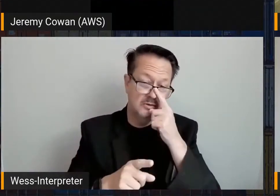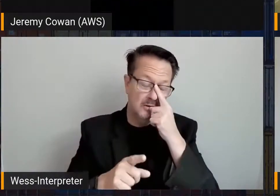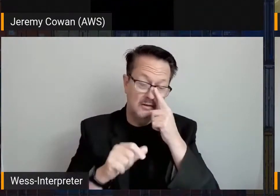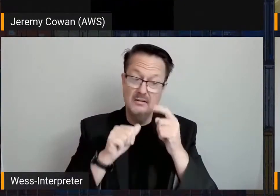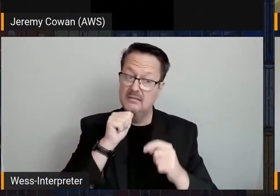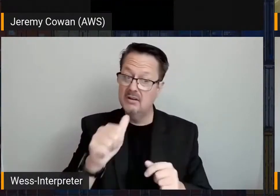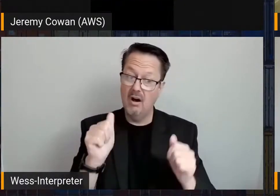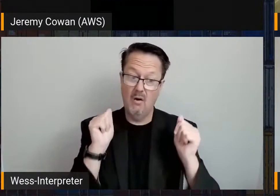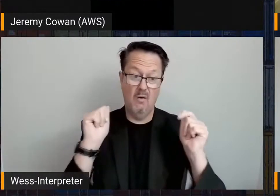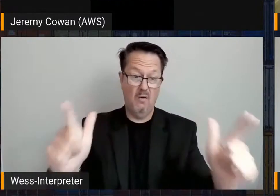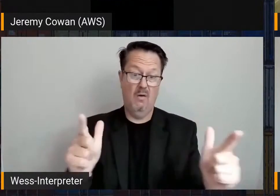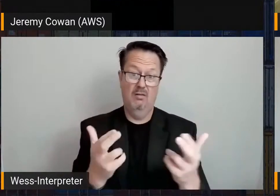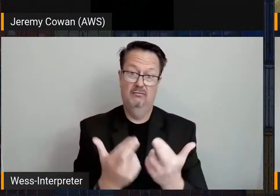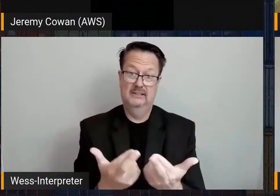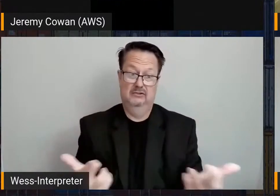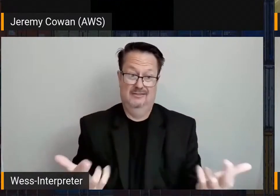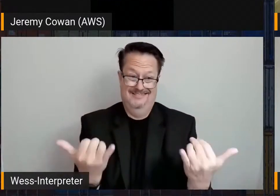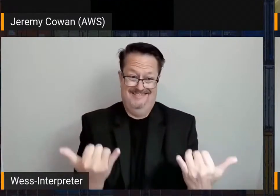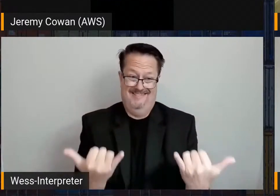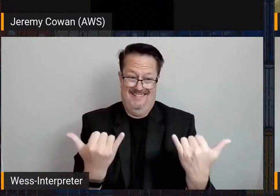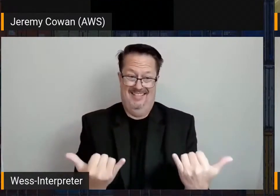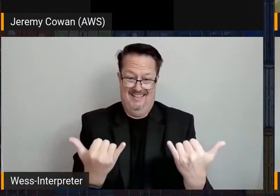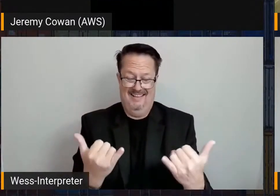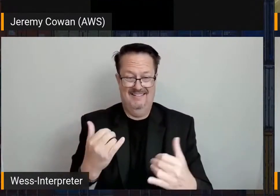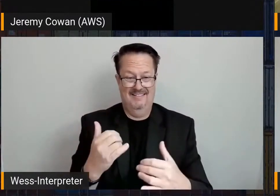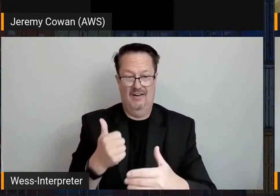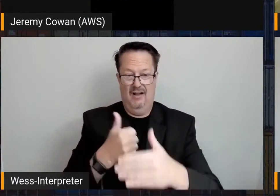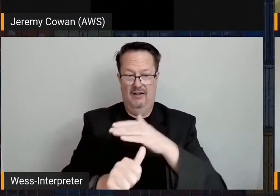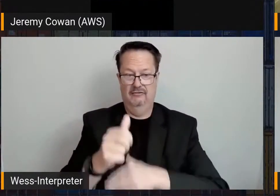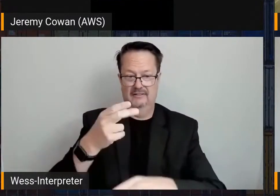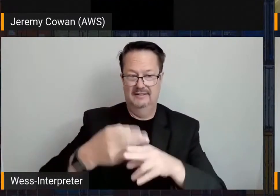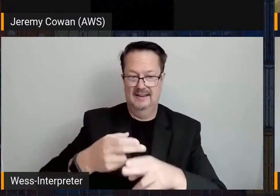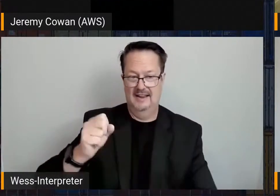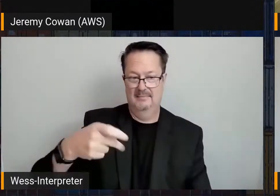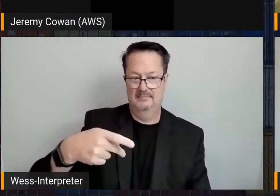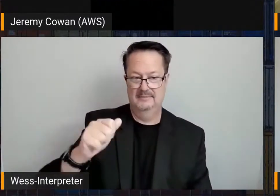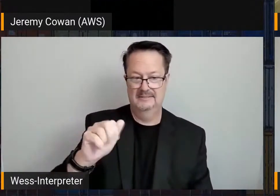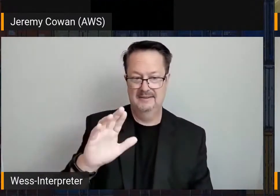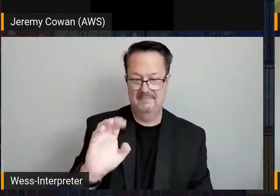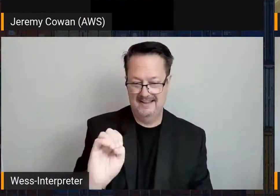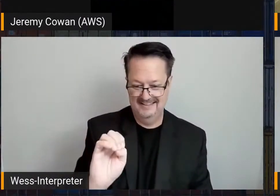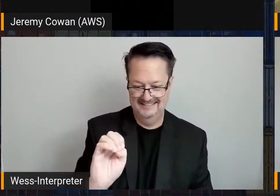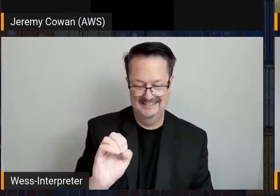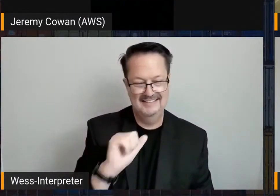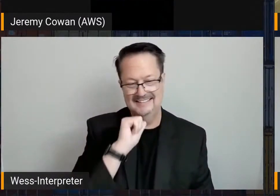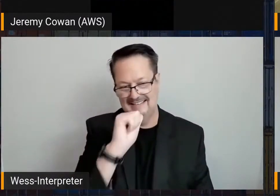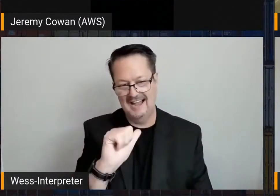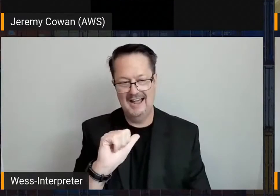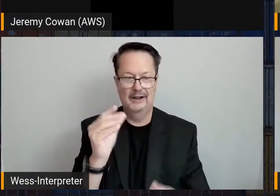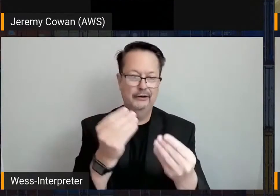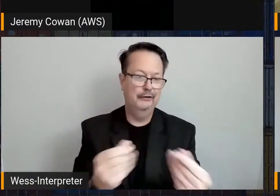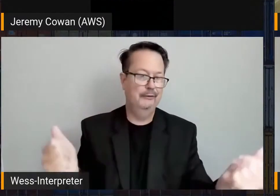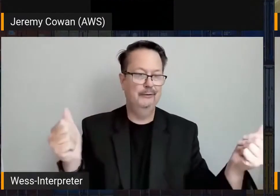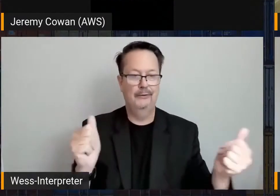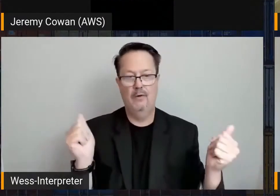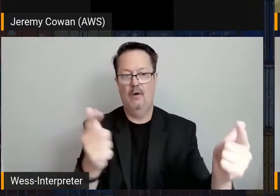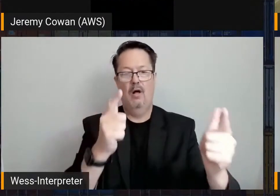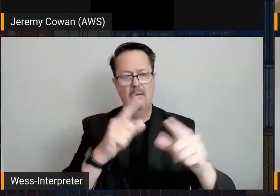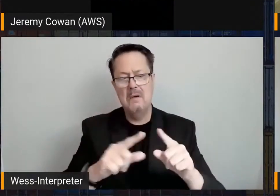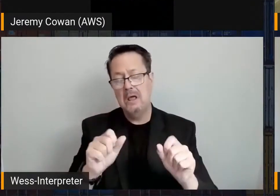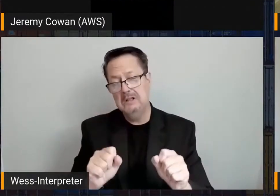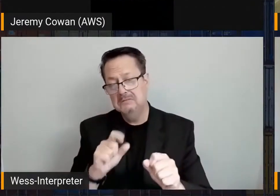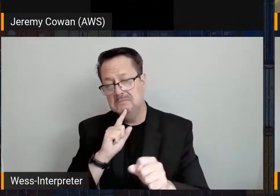all resources currently are namespaced. So it's not a cure-all, but it can be useful. There